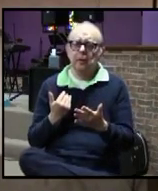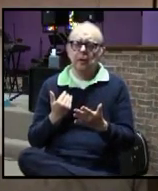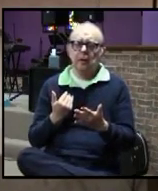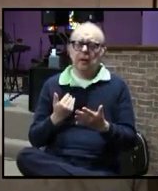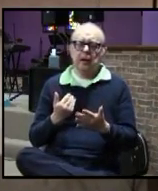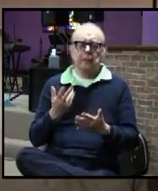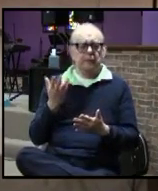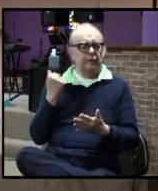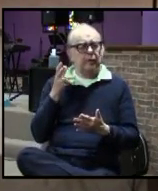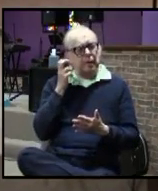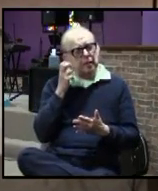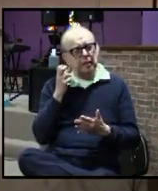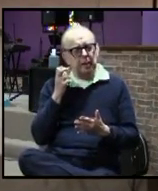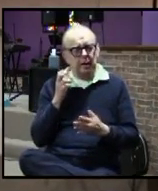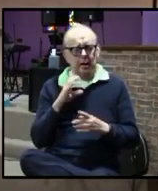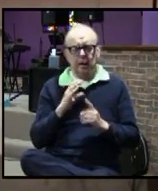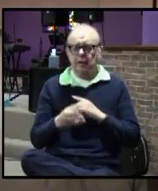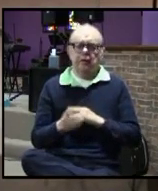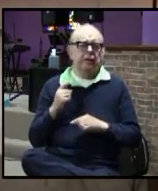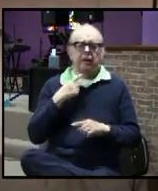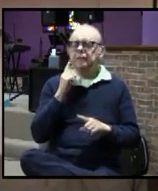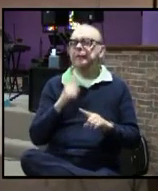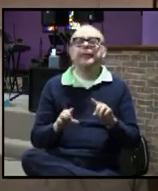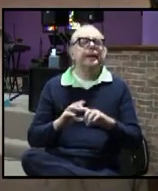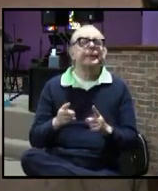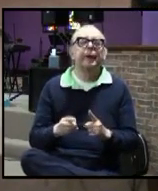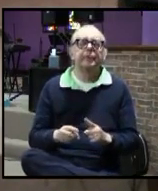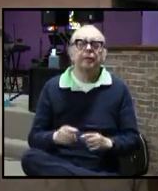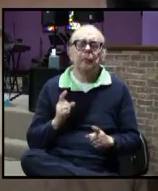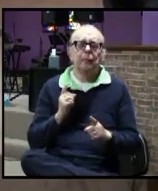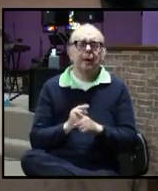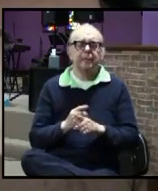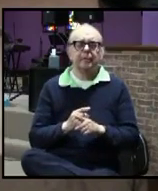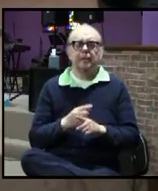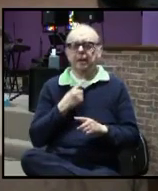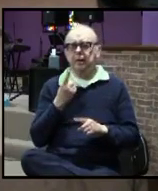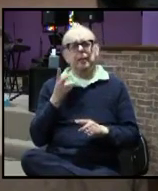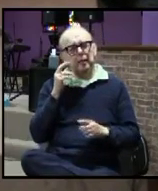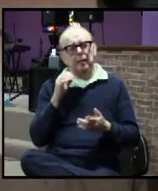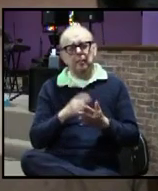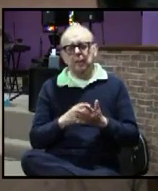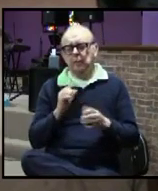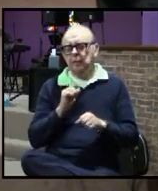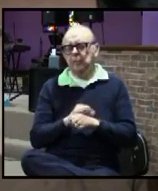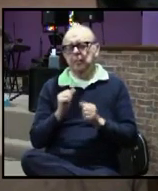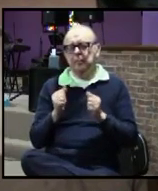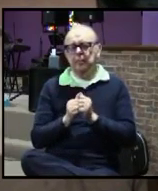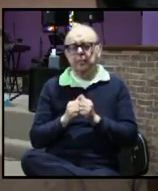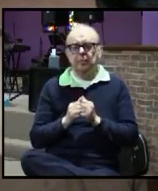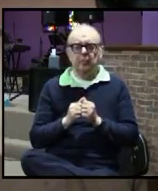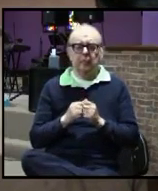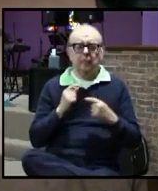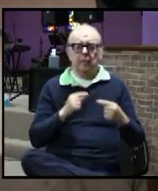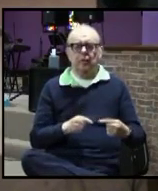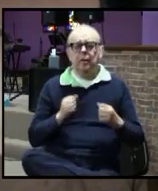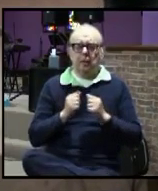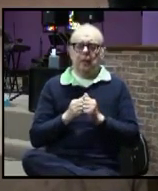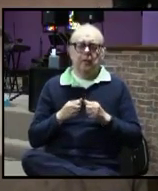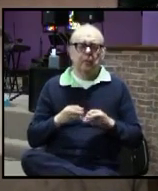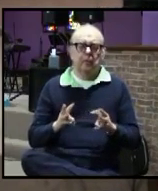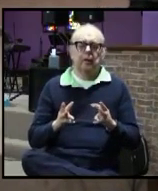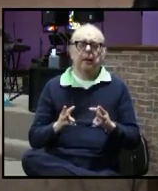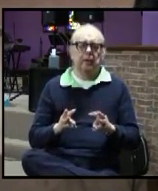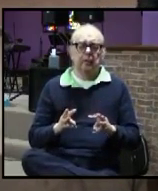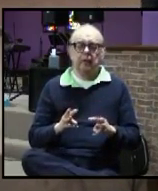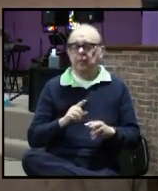they had heard in their culture and kind of what we hear in our culture is you can't change, right? Whatever you're dealing with, whatever you're struggling with, that's just the way